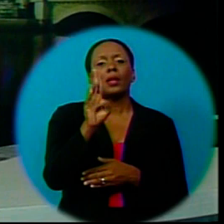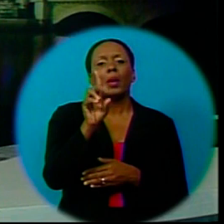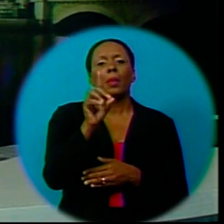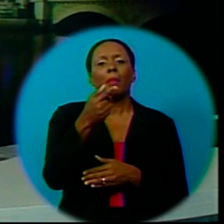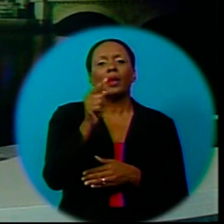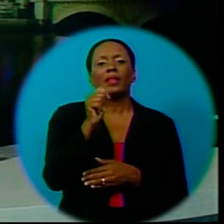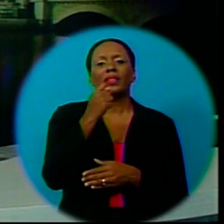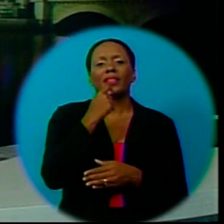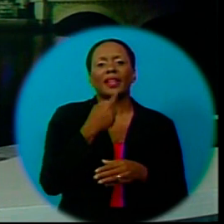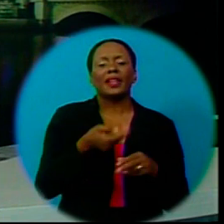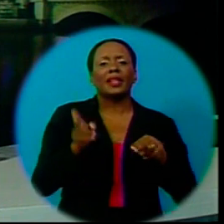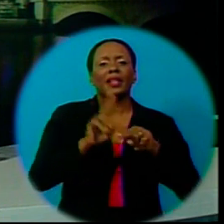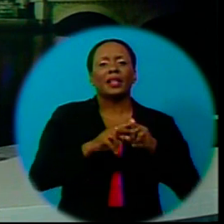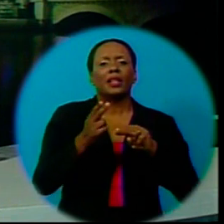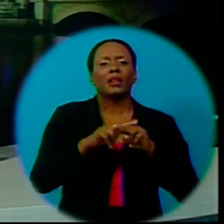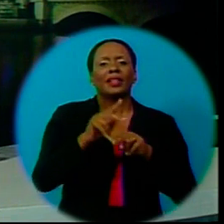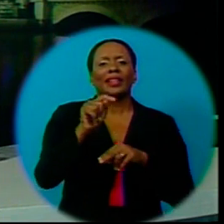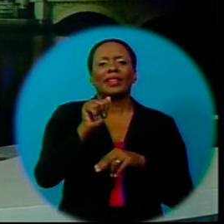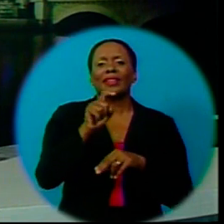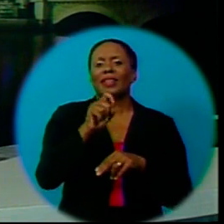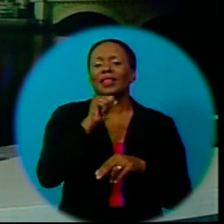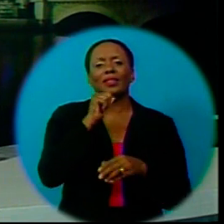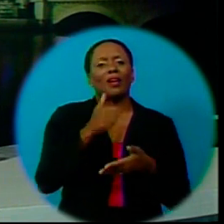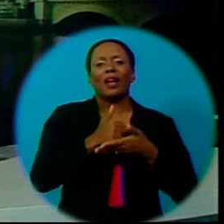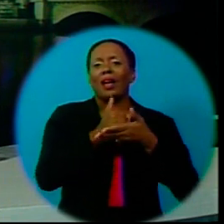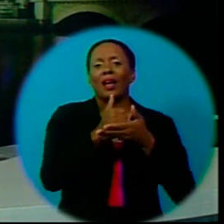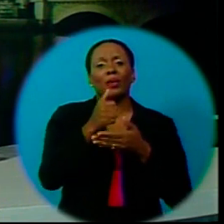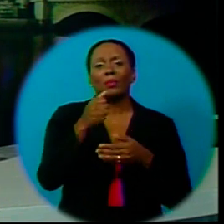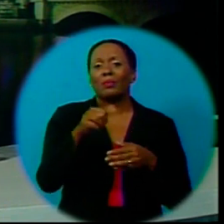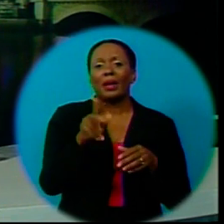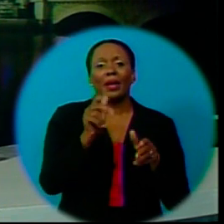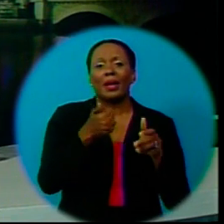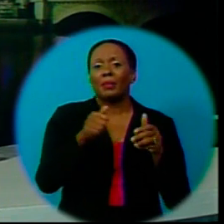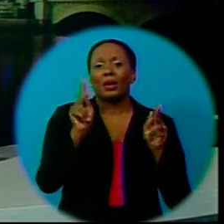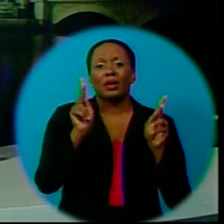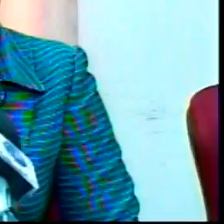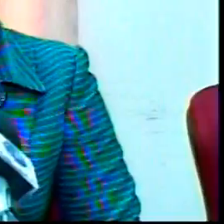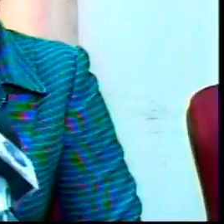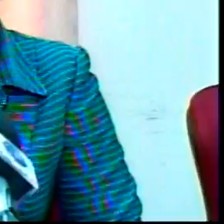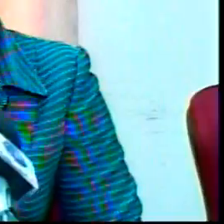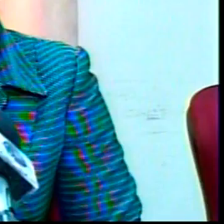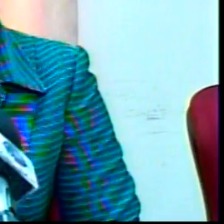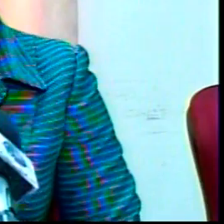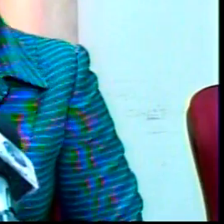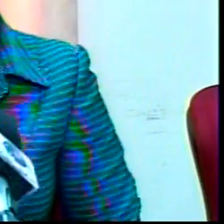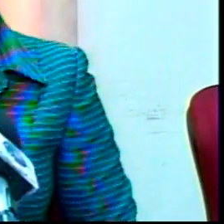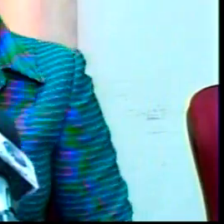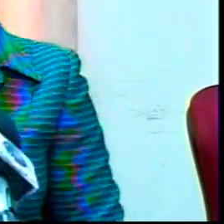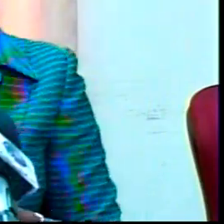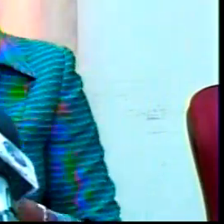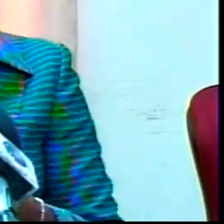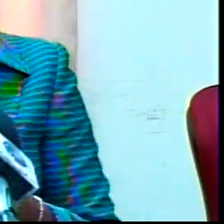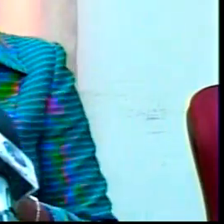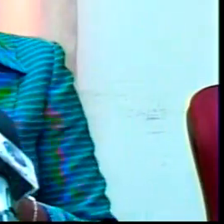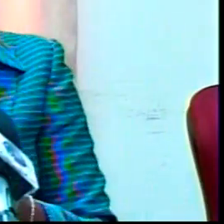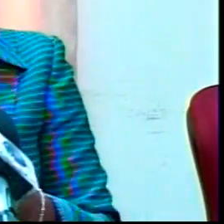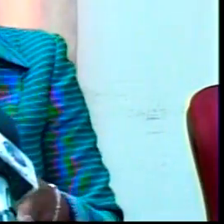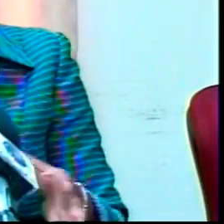in taxes has in no way helped the working man or woman. The juggling of taxes in a manner